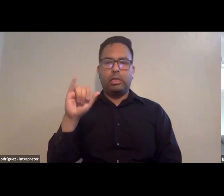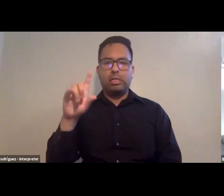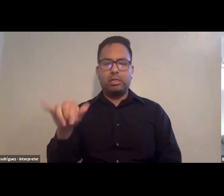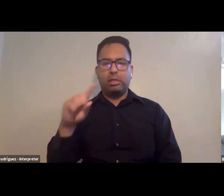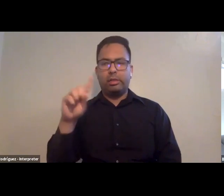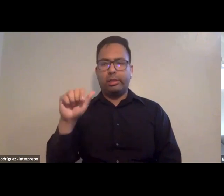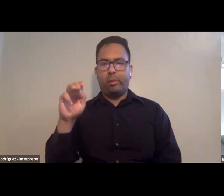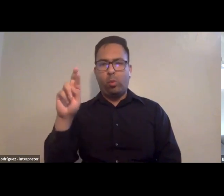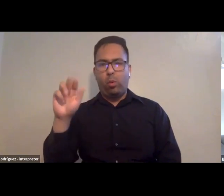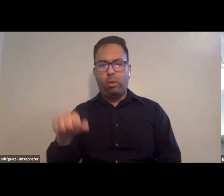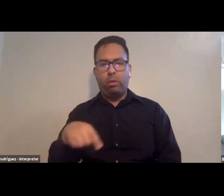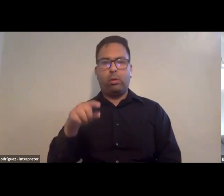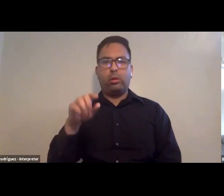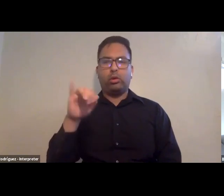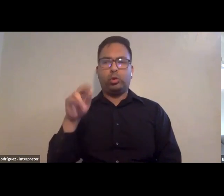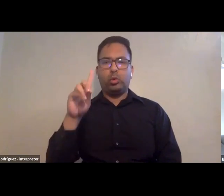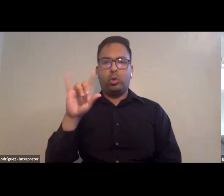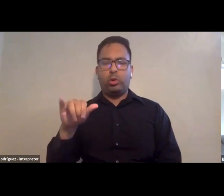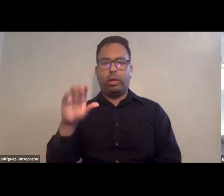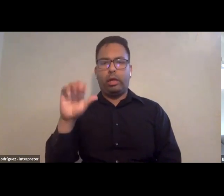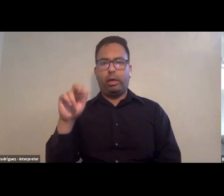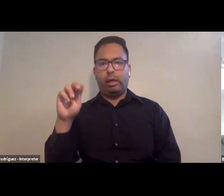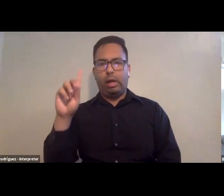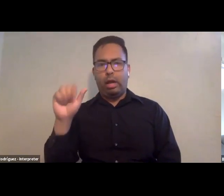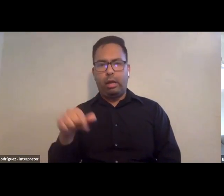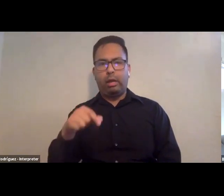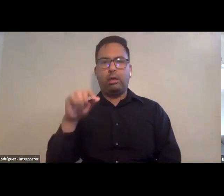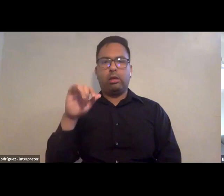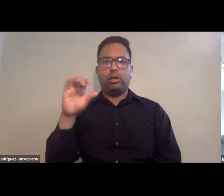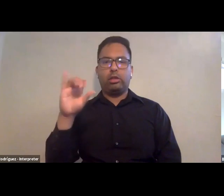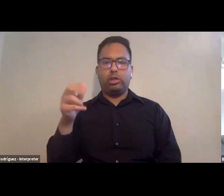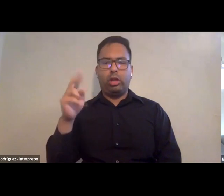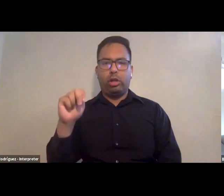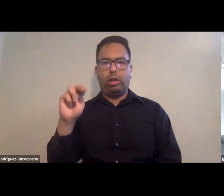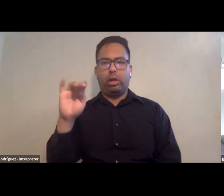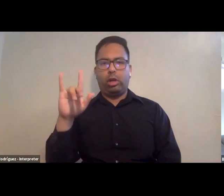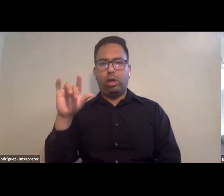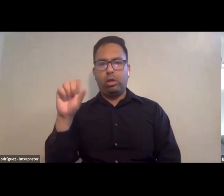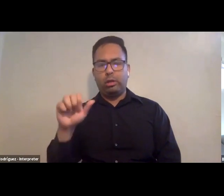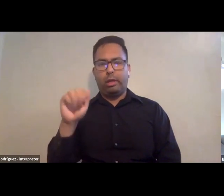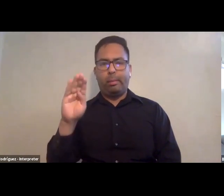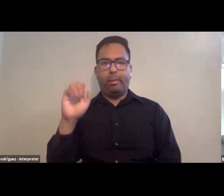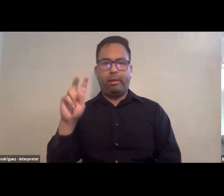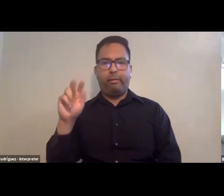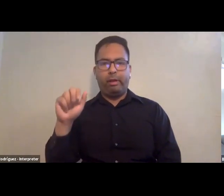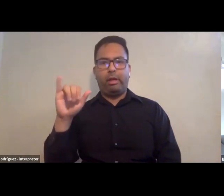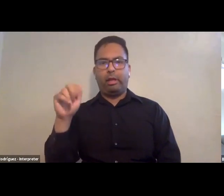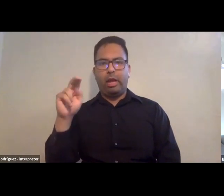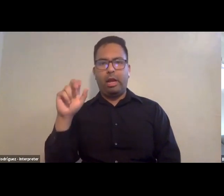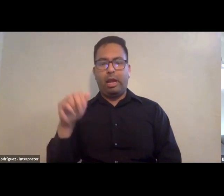Jane Norling, Judy Janda, Kathy Bodine, John Nichols, Barrett Price, Alba Vani, Audrey Rich, and